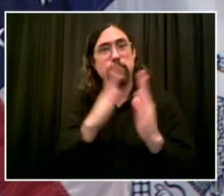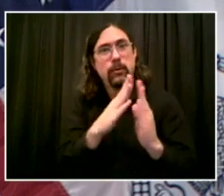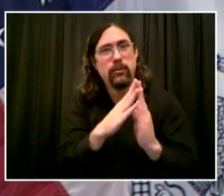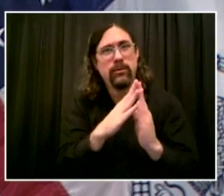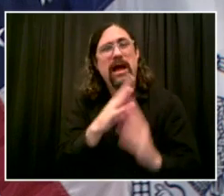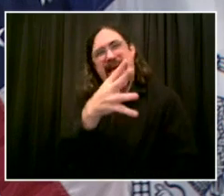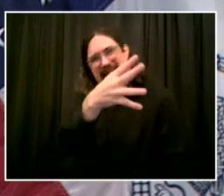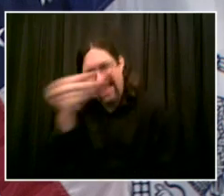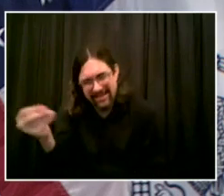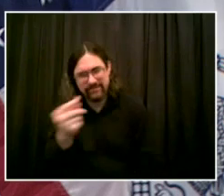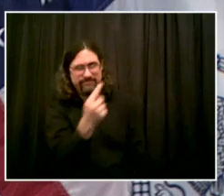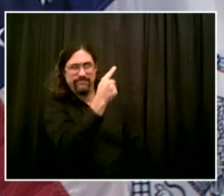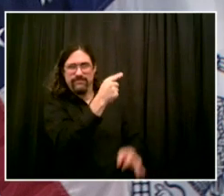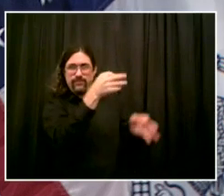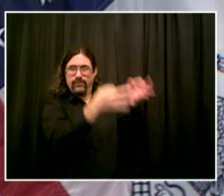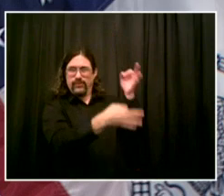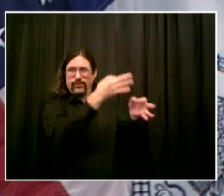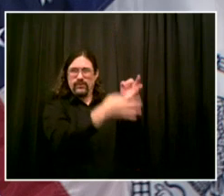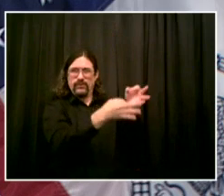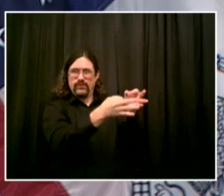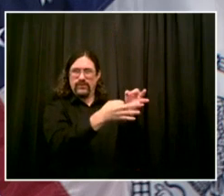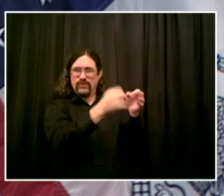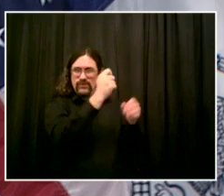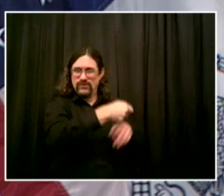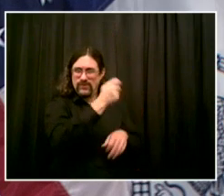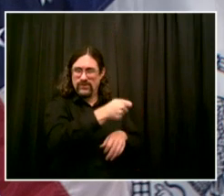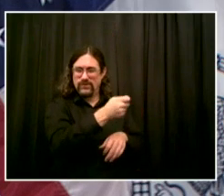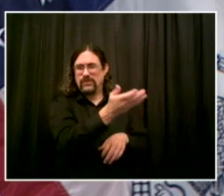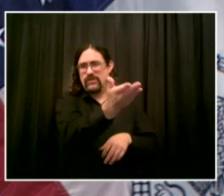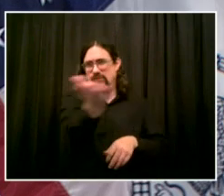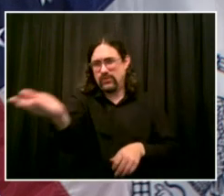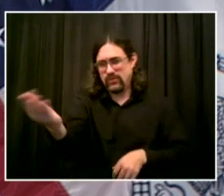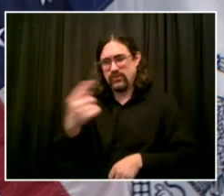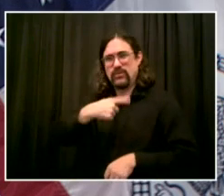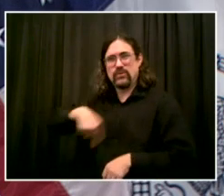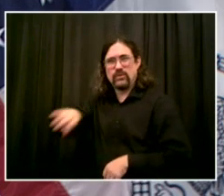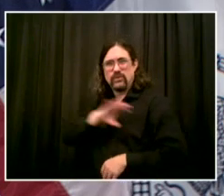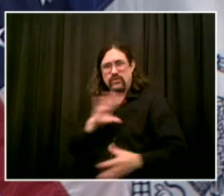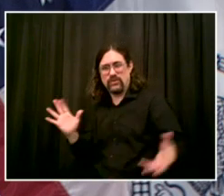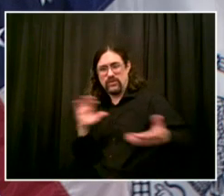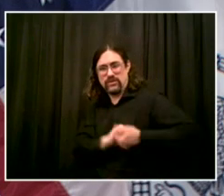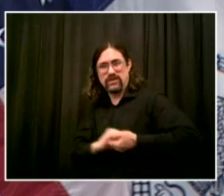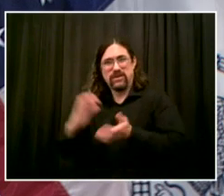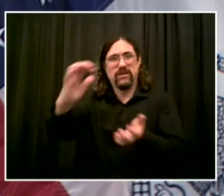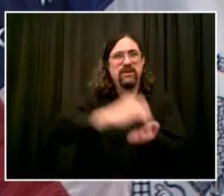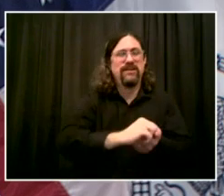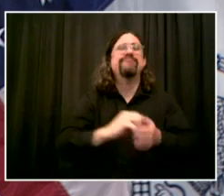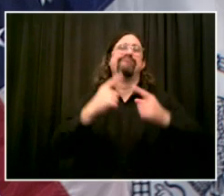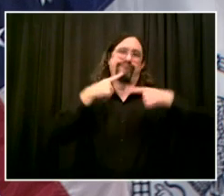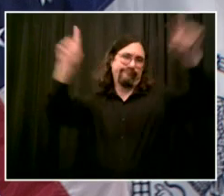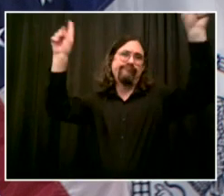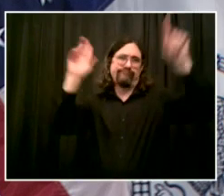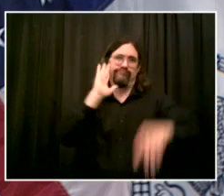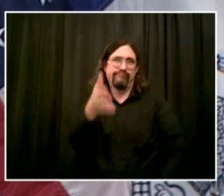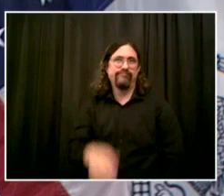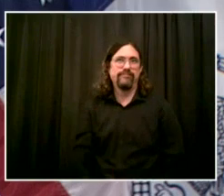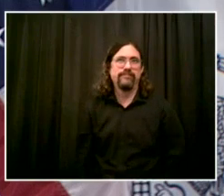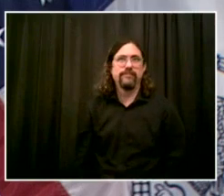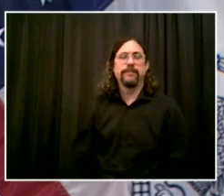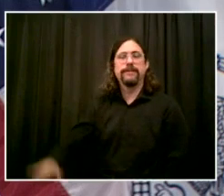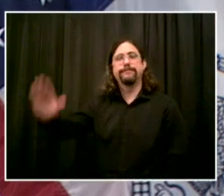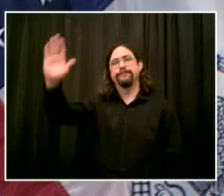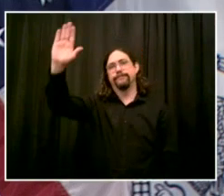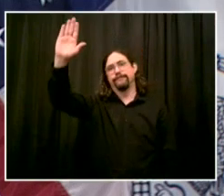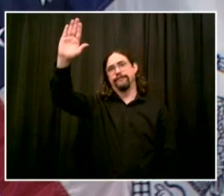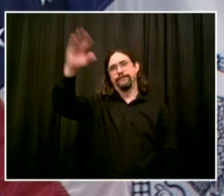point when you, as the mayor, just put your foot down and say, the violence has to stop? We